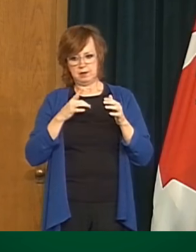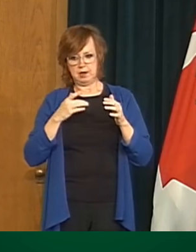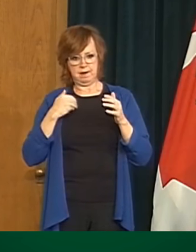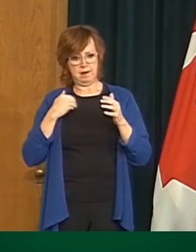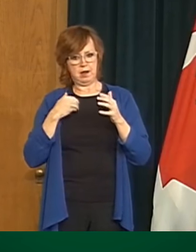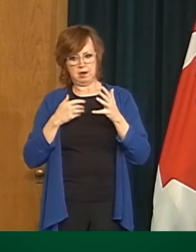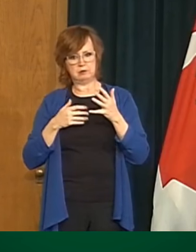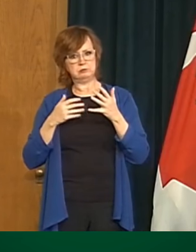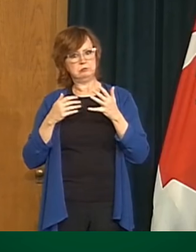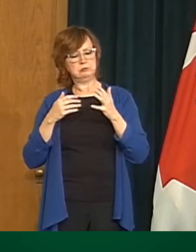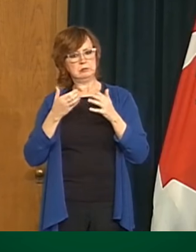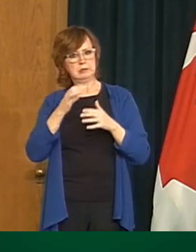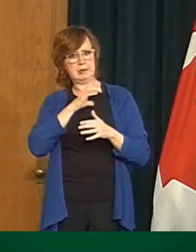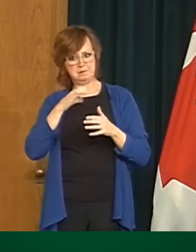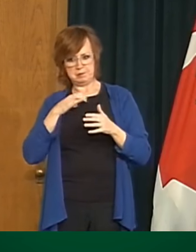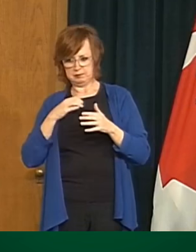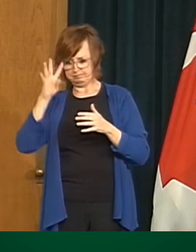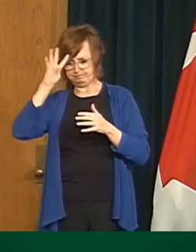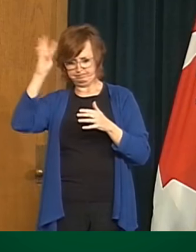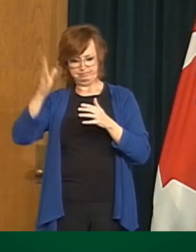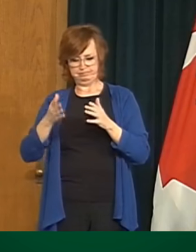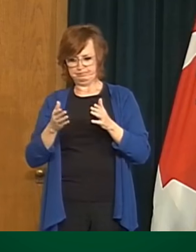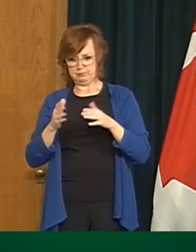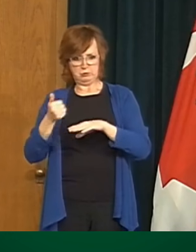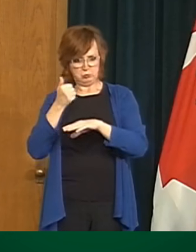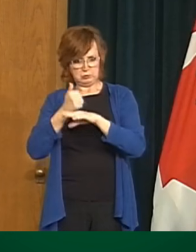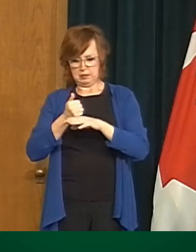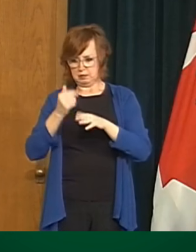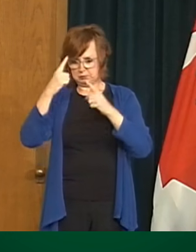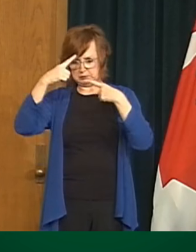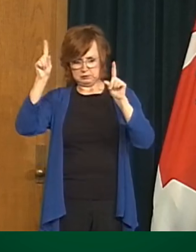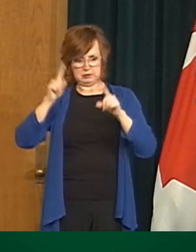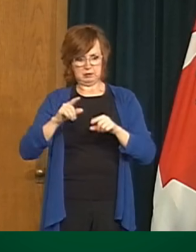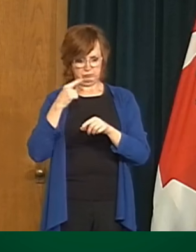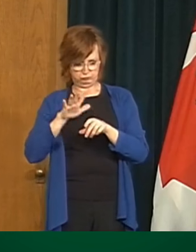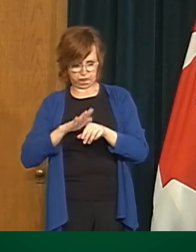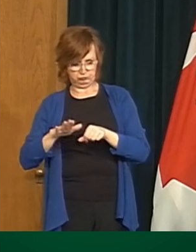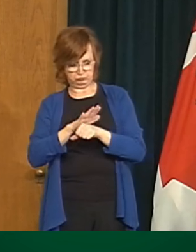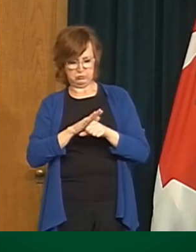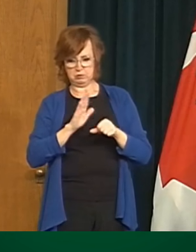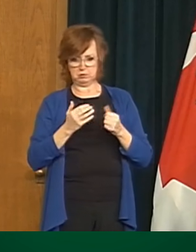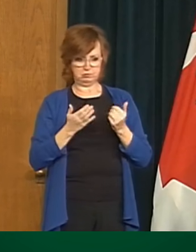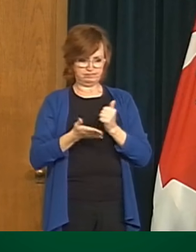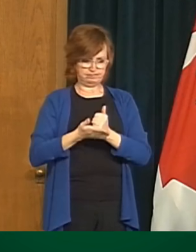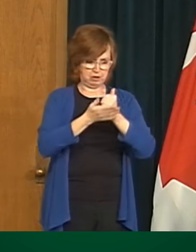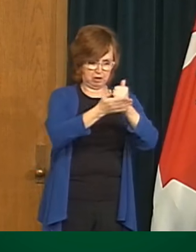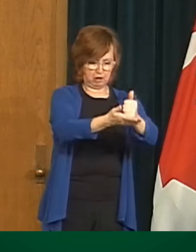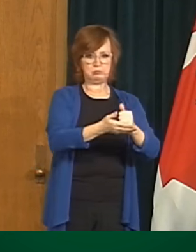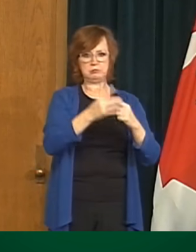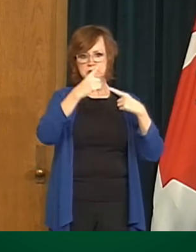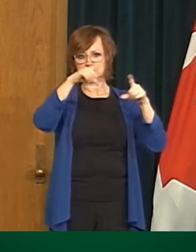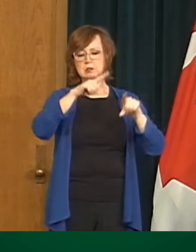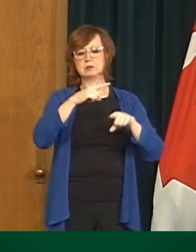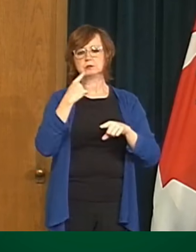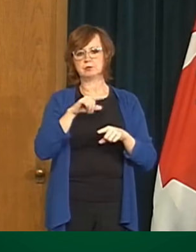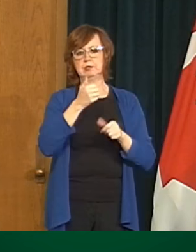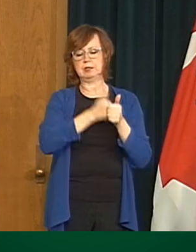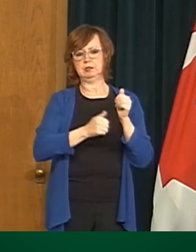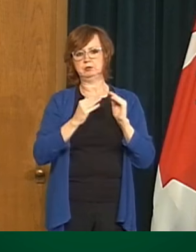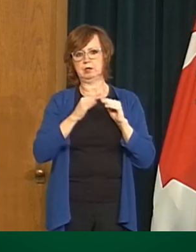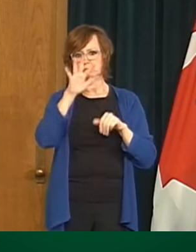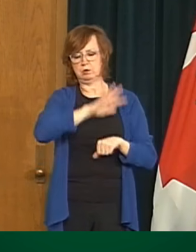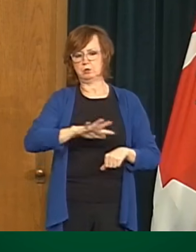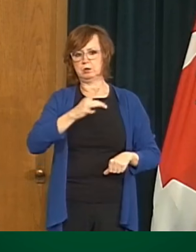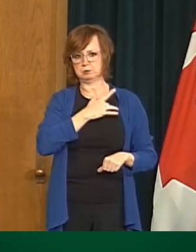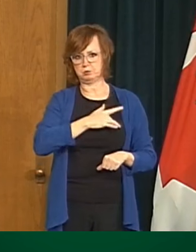Saskatchewan, who has already achieved a great deal of success in this area. It's something we're very proud of the accomplishments that they've had. In fact,